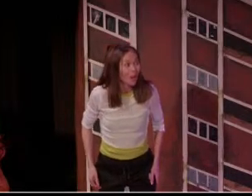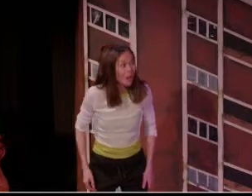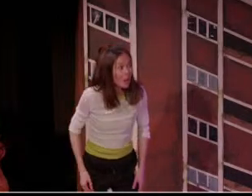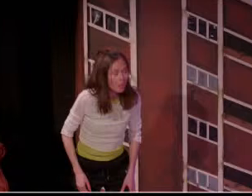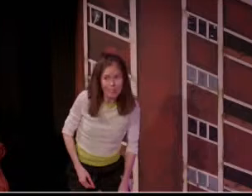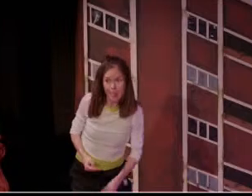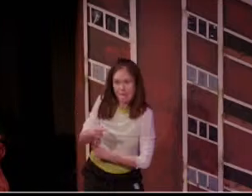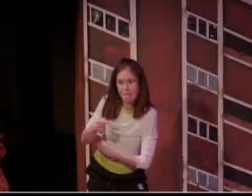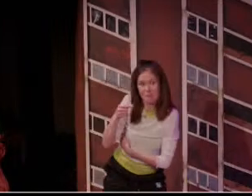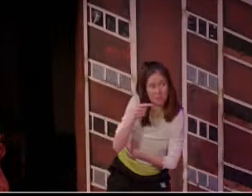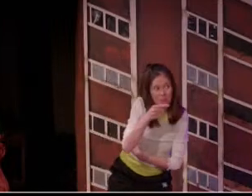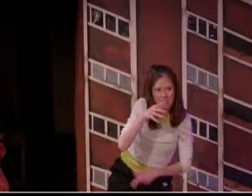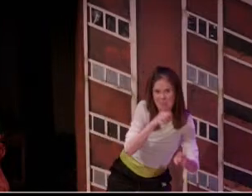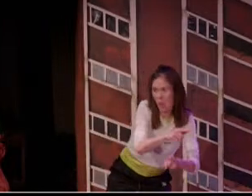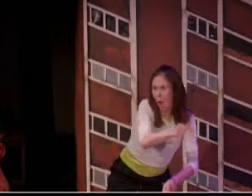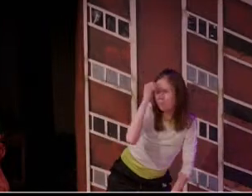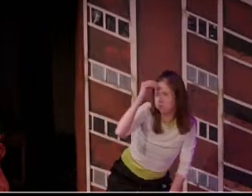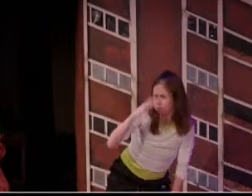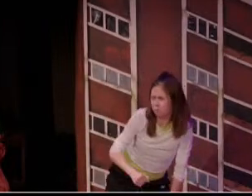He seems to be of great authority.